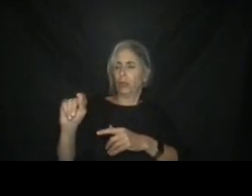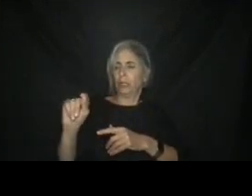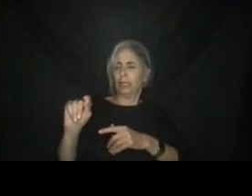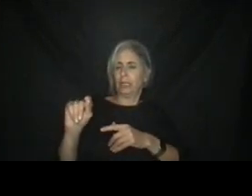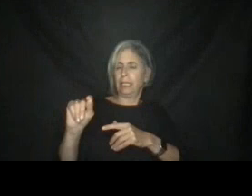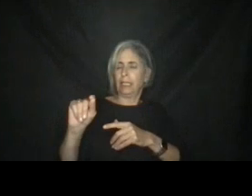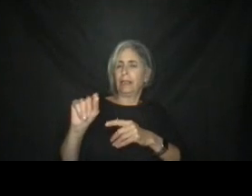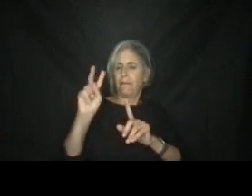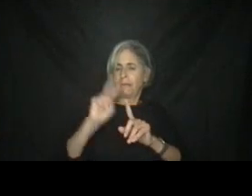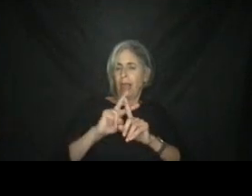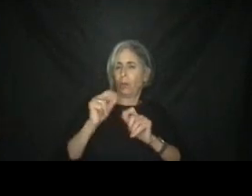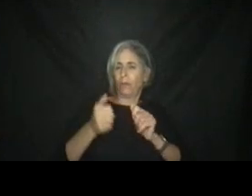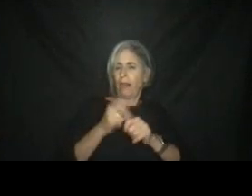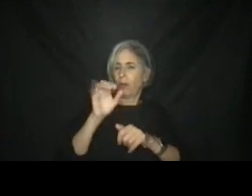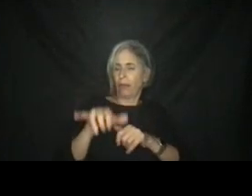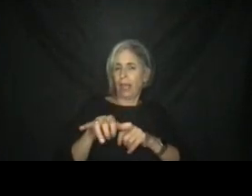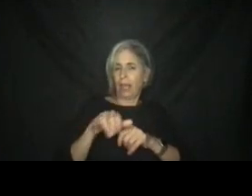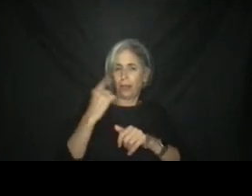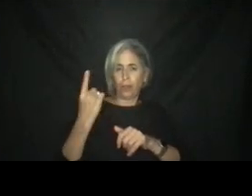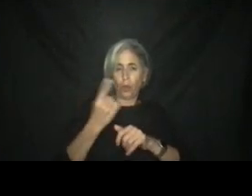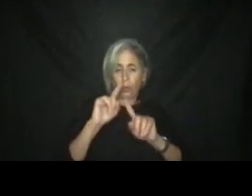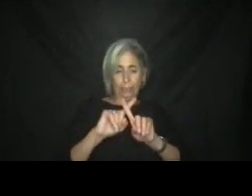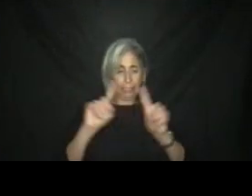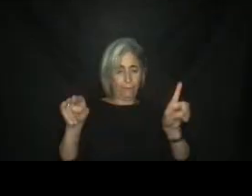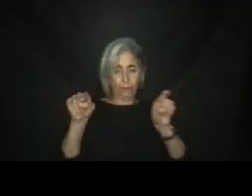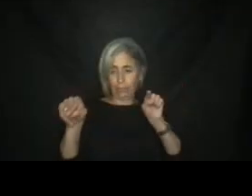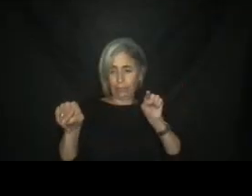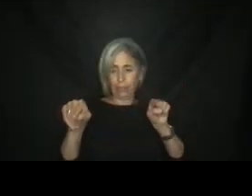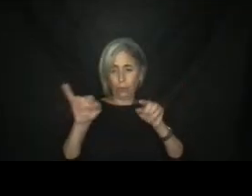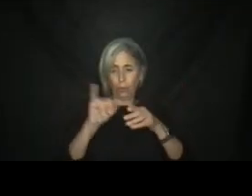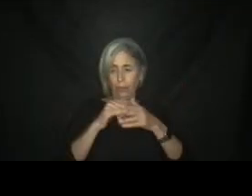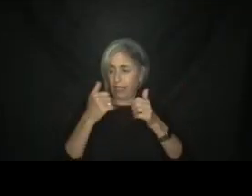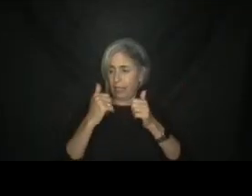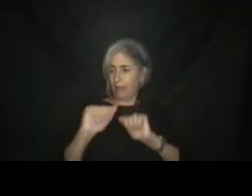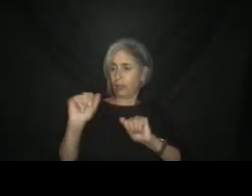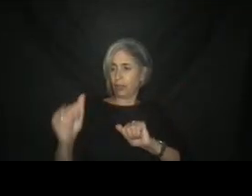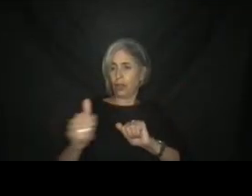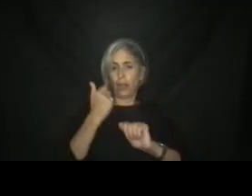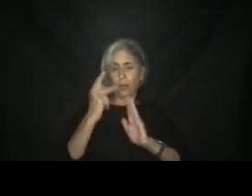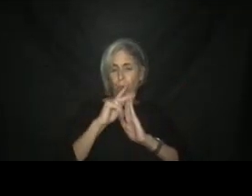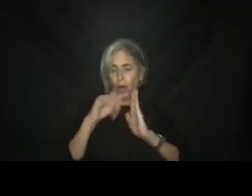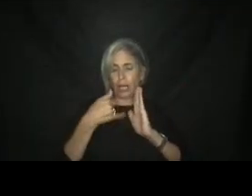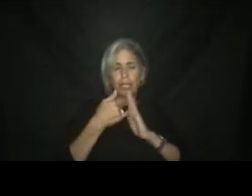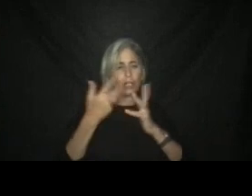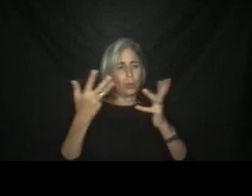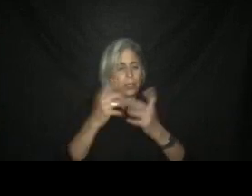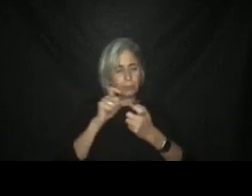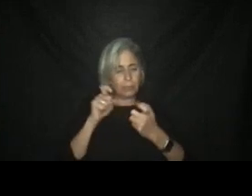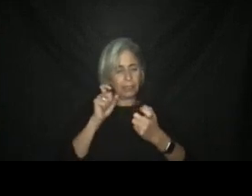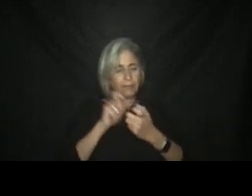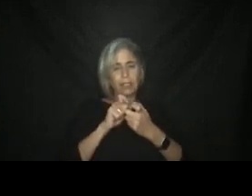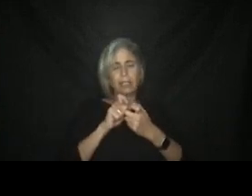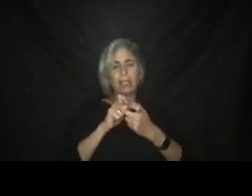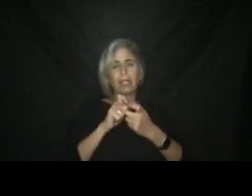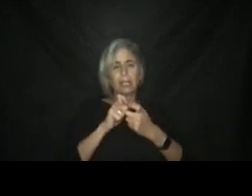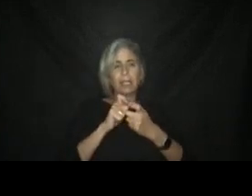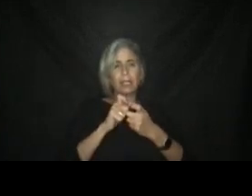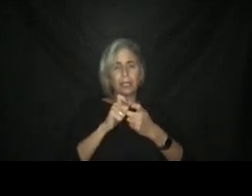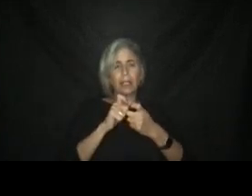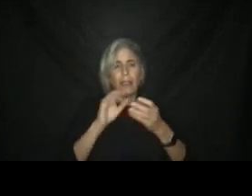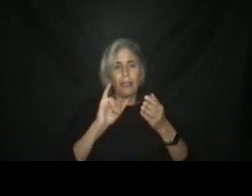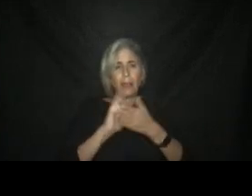redistricting file. The only distinction from this effort to other projects is the particular enumeration unit that we